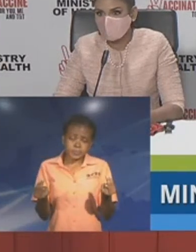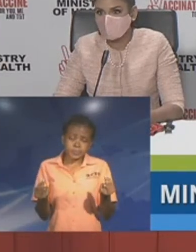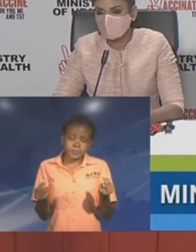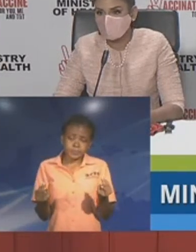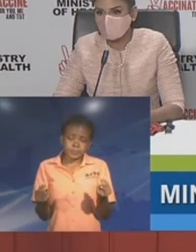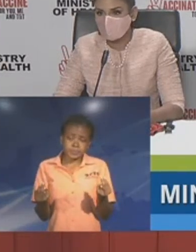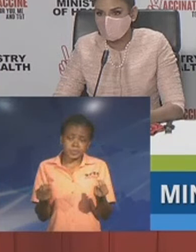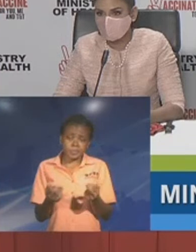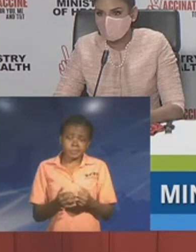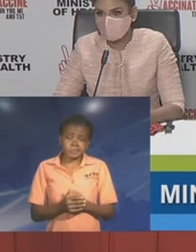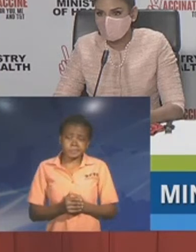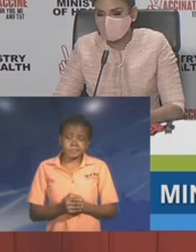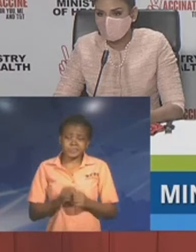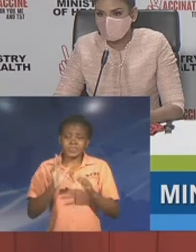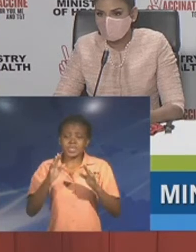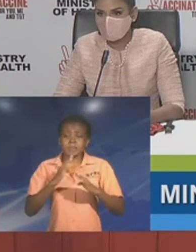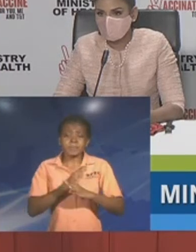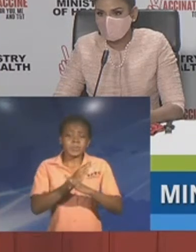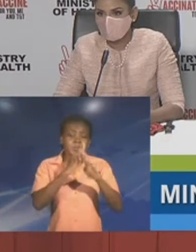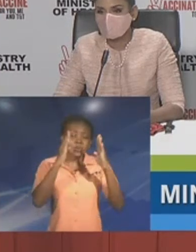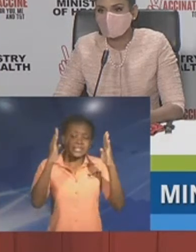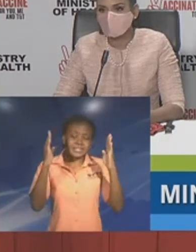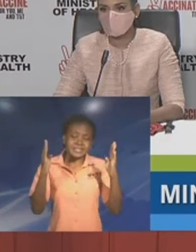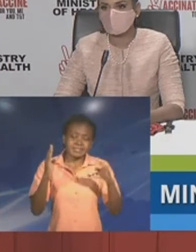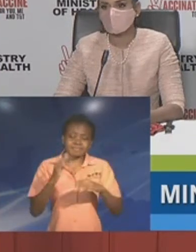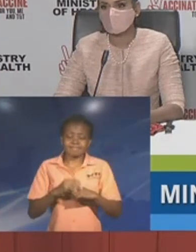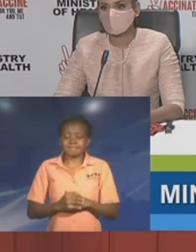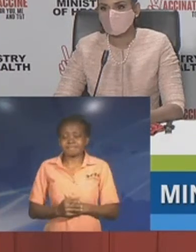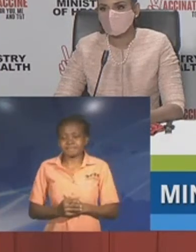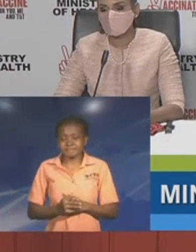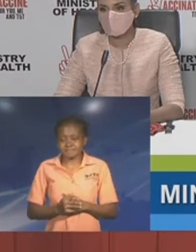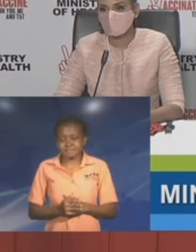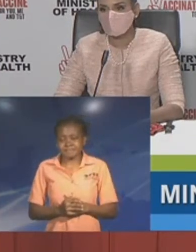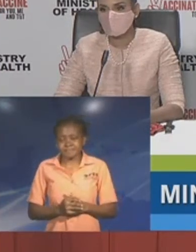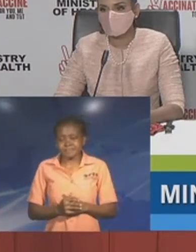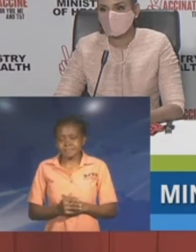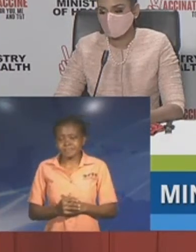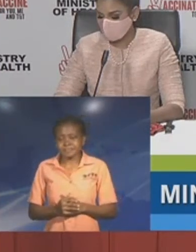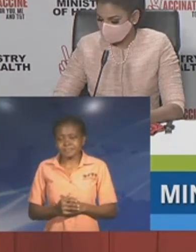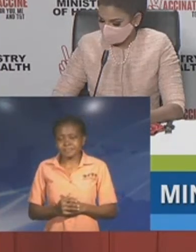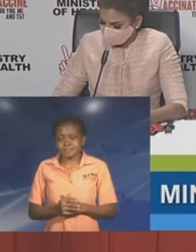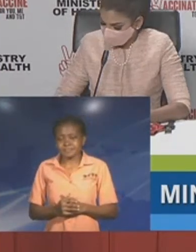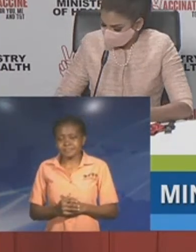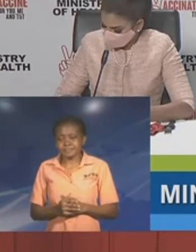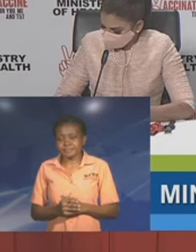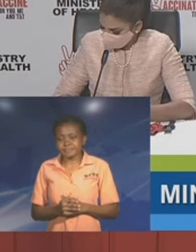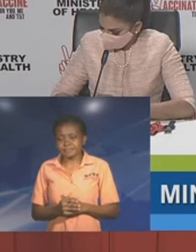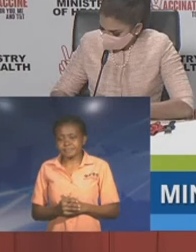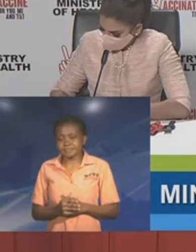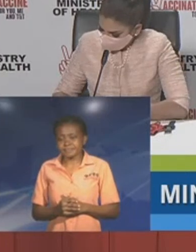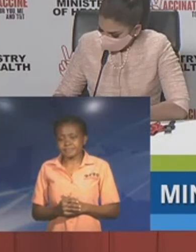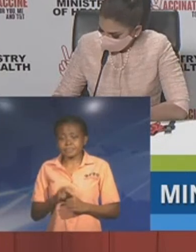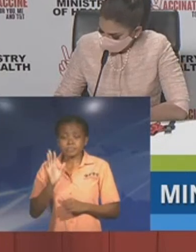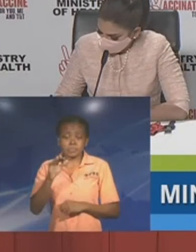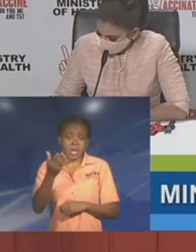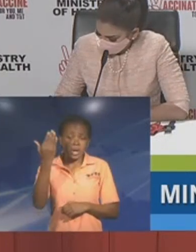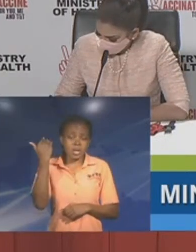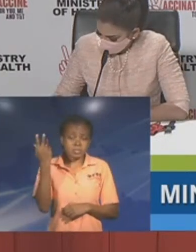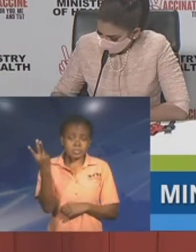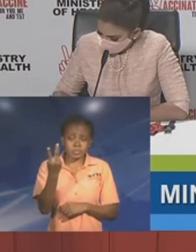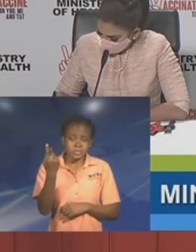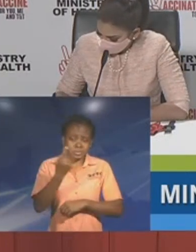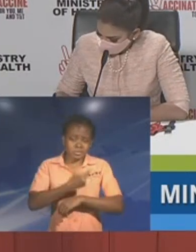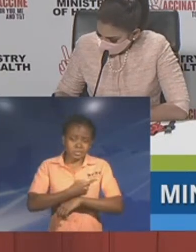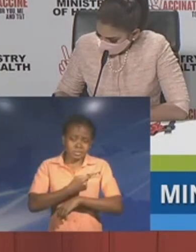Hi, good morning. Melissa Doughty, Trinidad and Tobago Newsday. Over the last 2 days or so, there would have